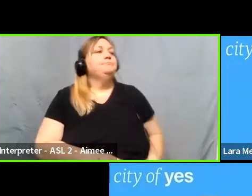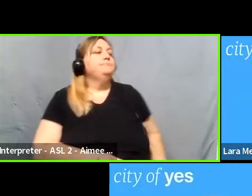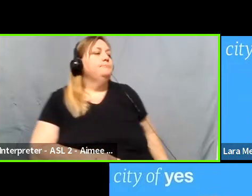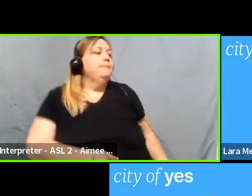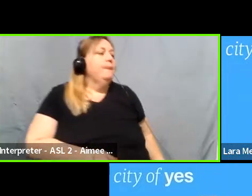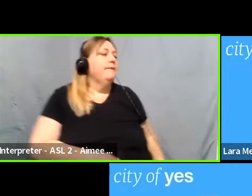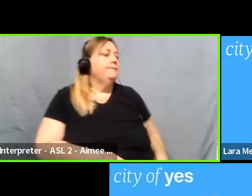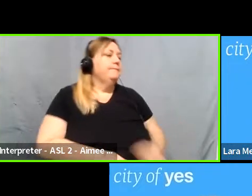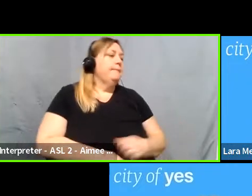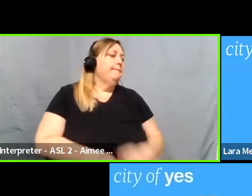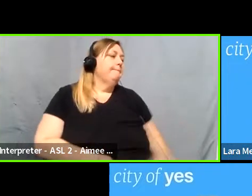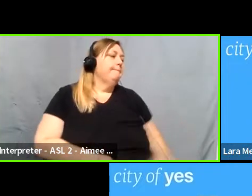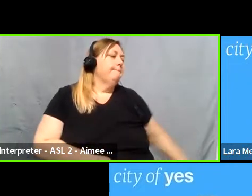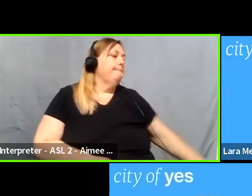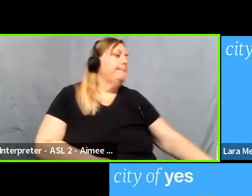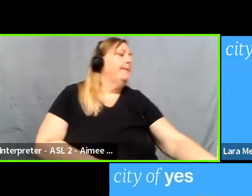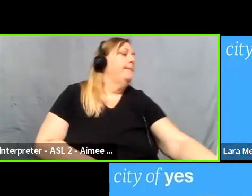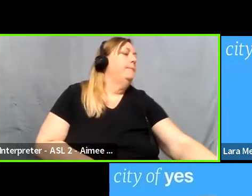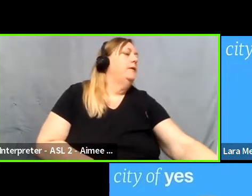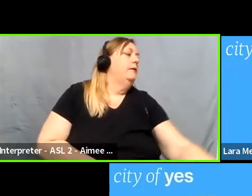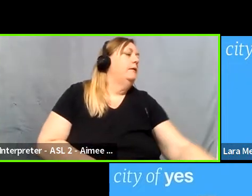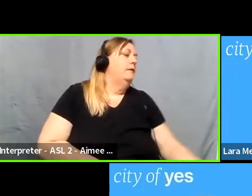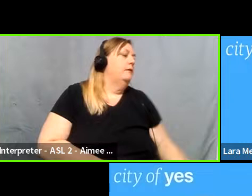If we could promote Pedro Rodriguez.